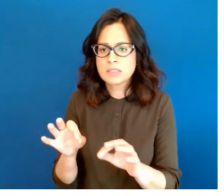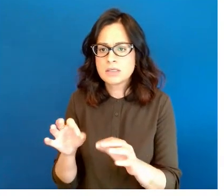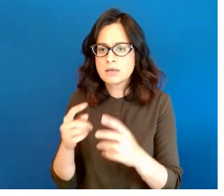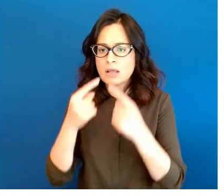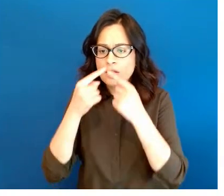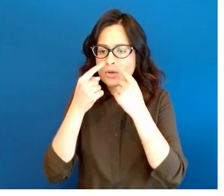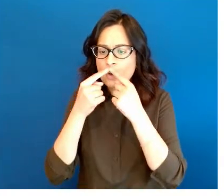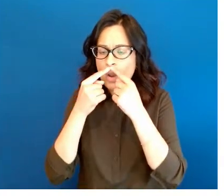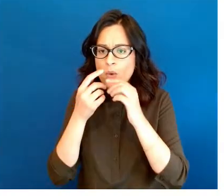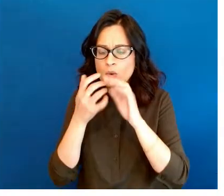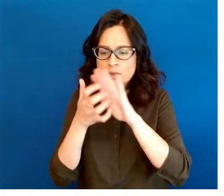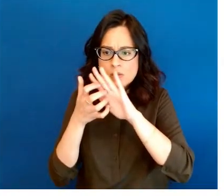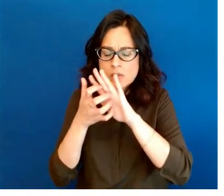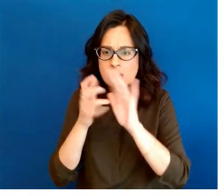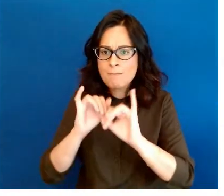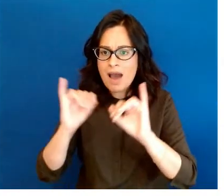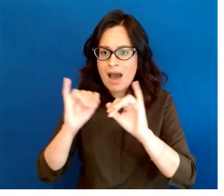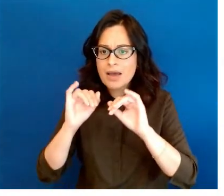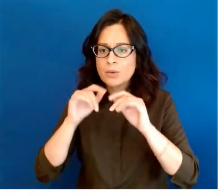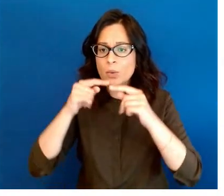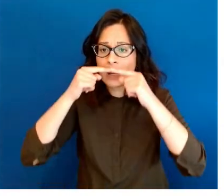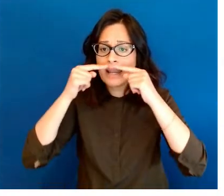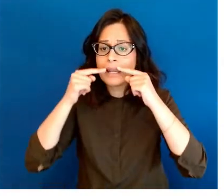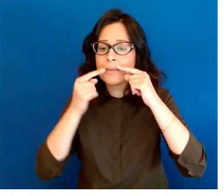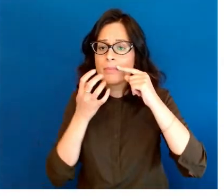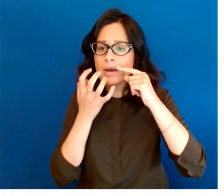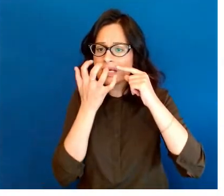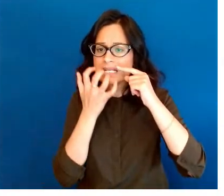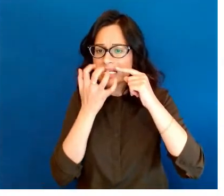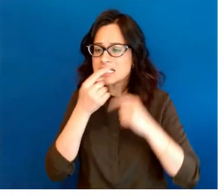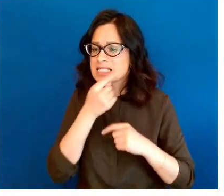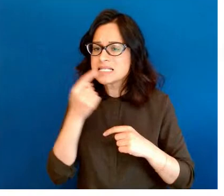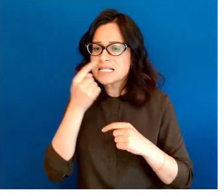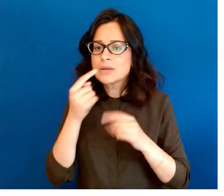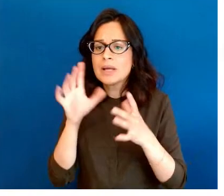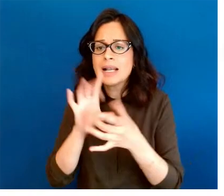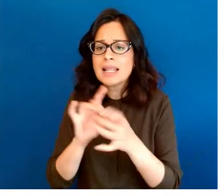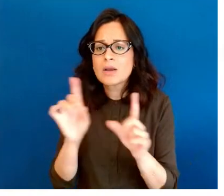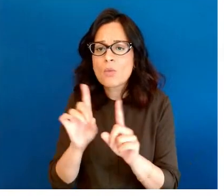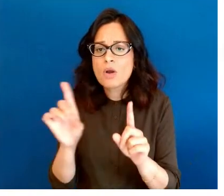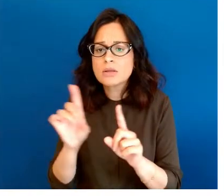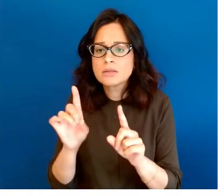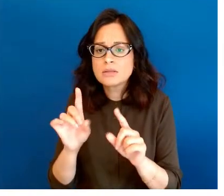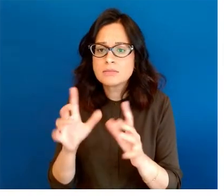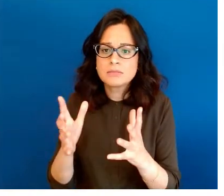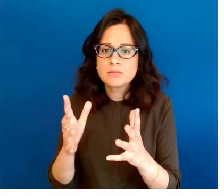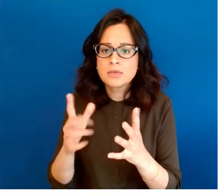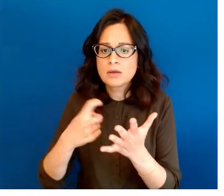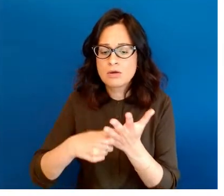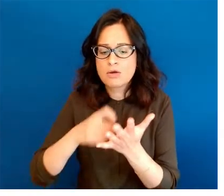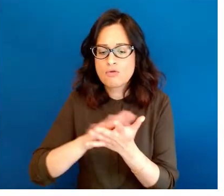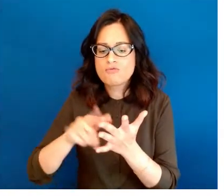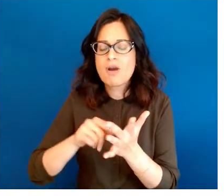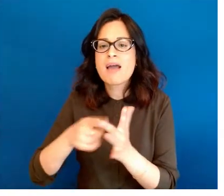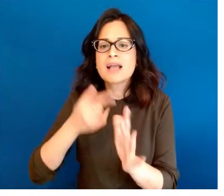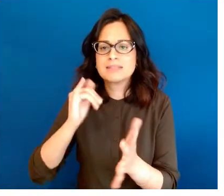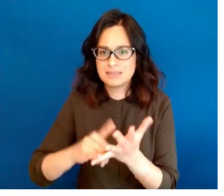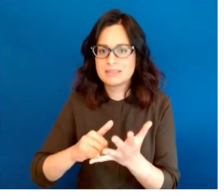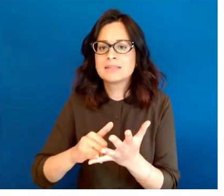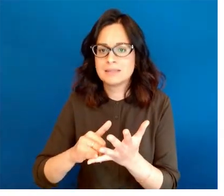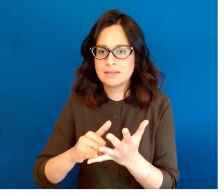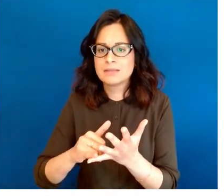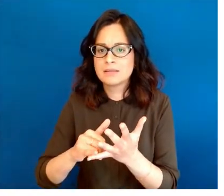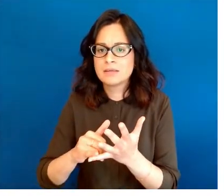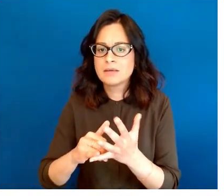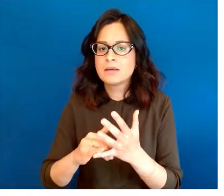and upper lip. And that's often associated with allergic rhinitis. And you get an itchy nose or a